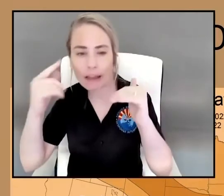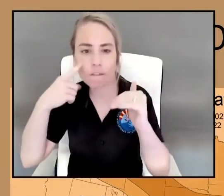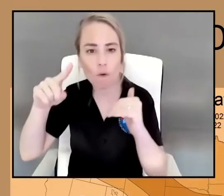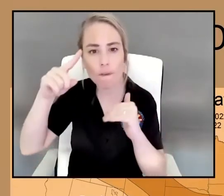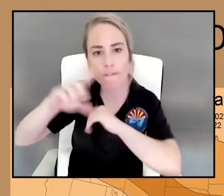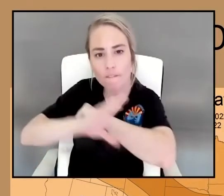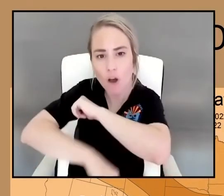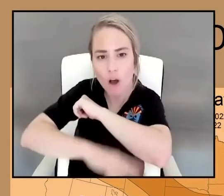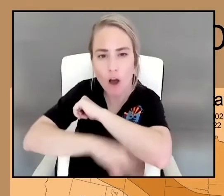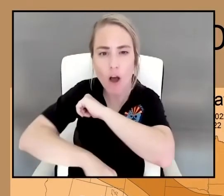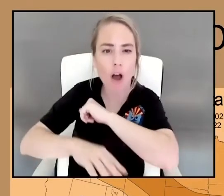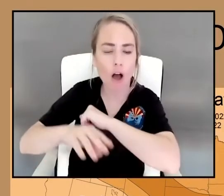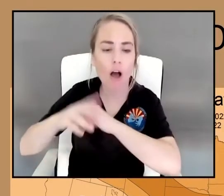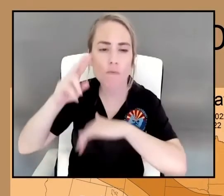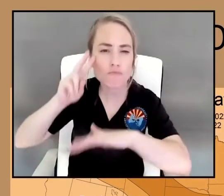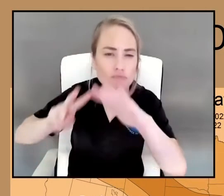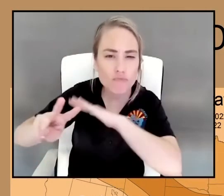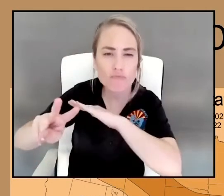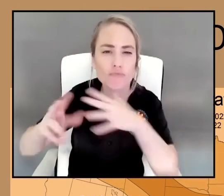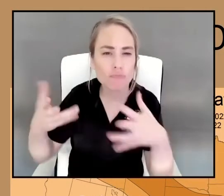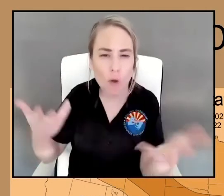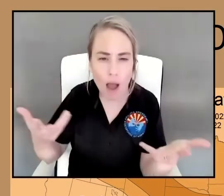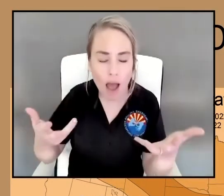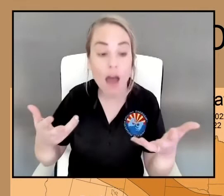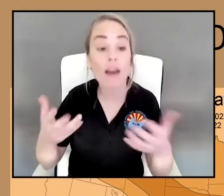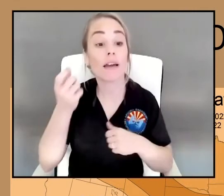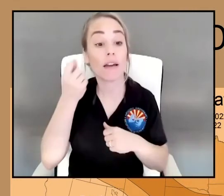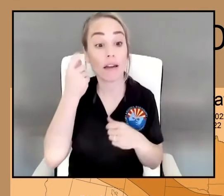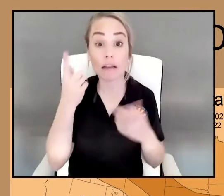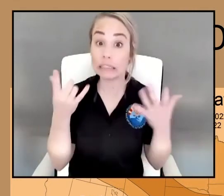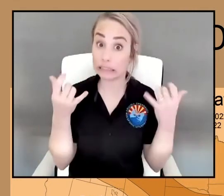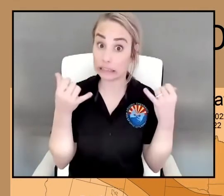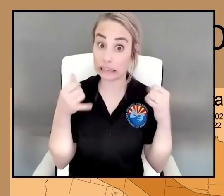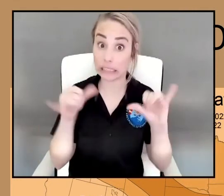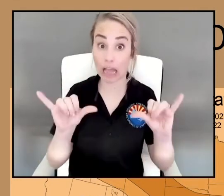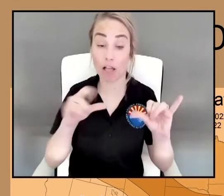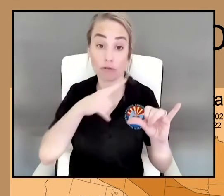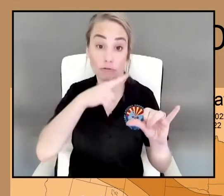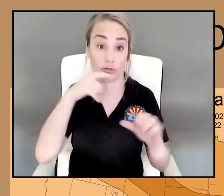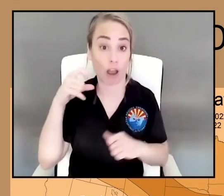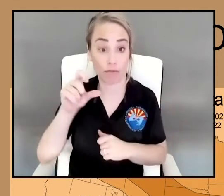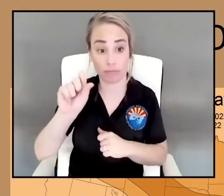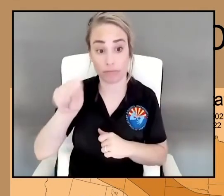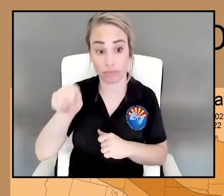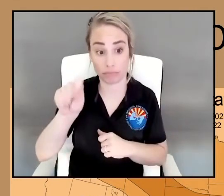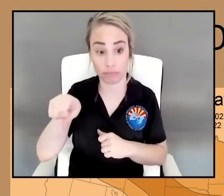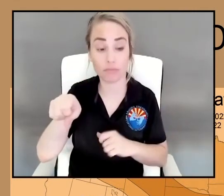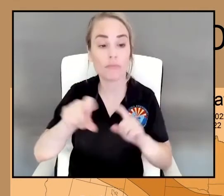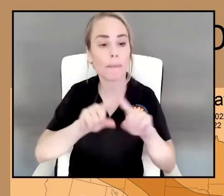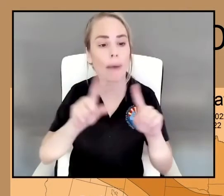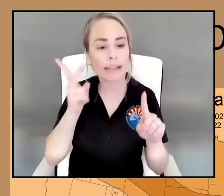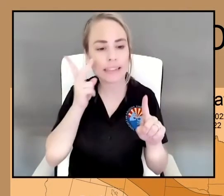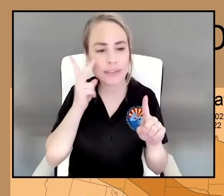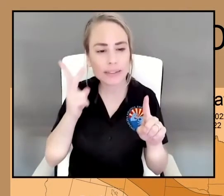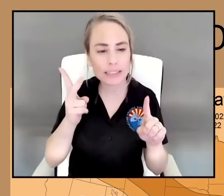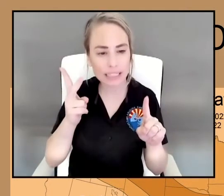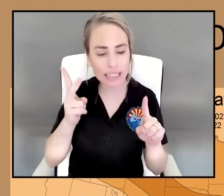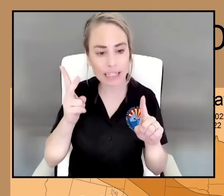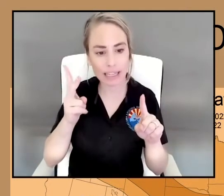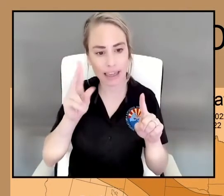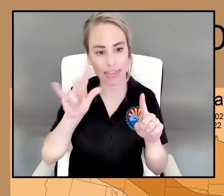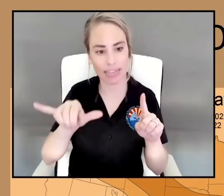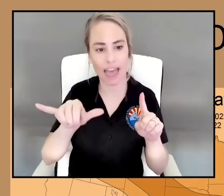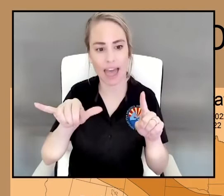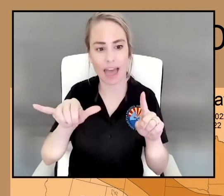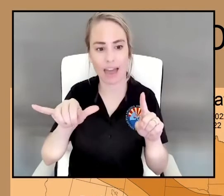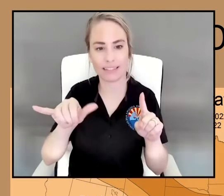see that although we're still going to stay in drought, that little weird highlighted area there, what that means is that the